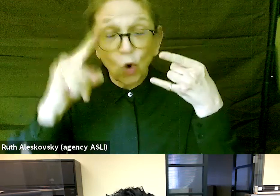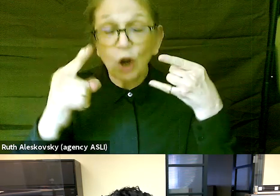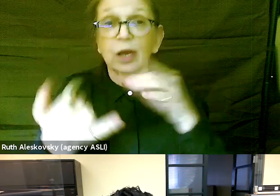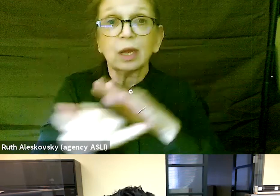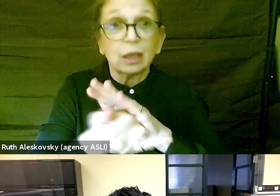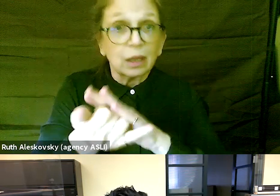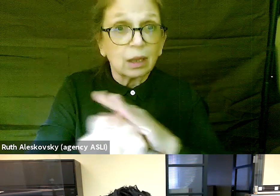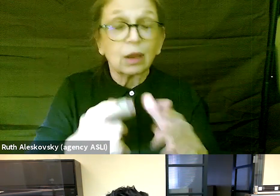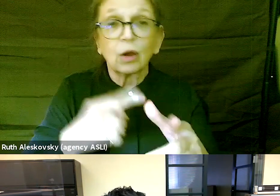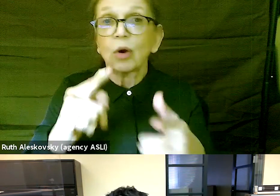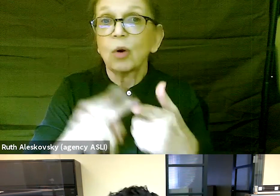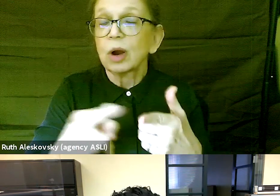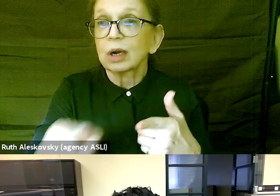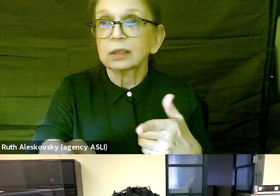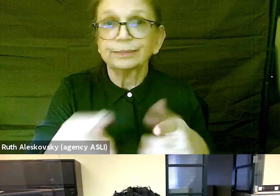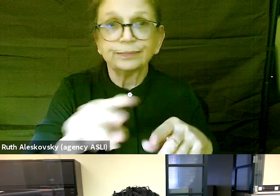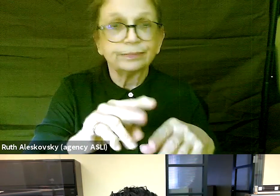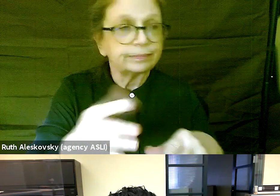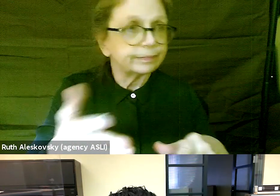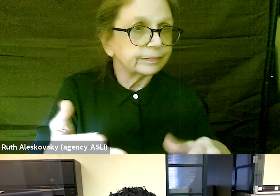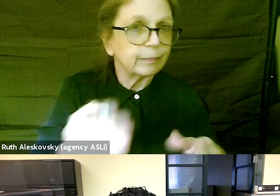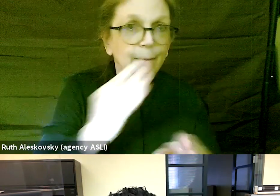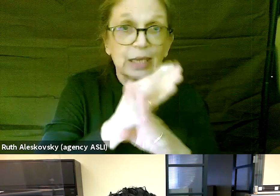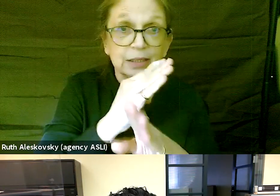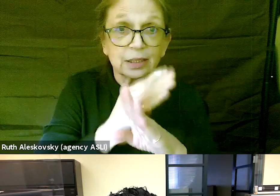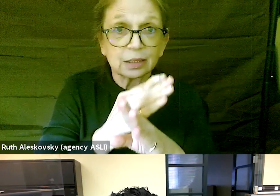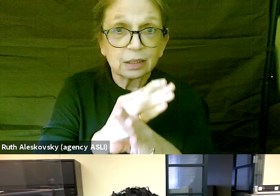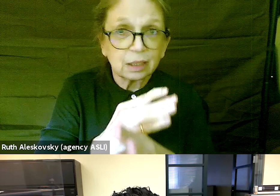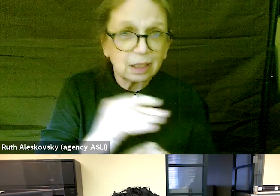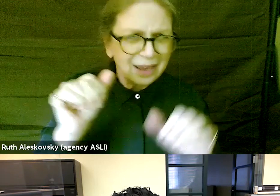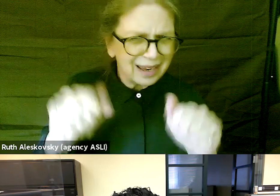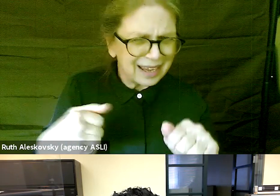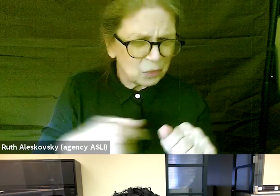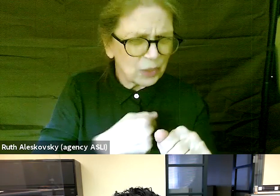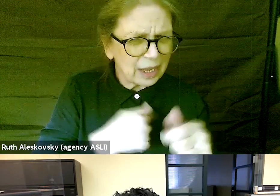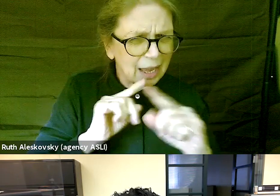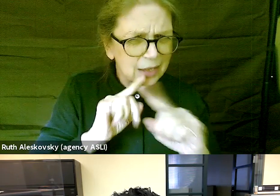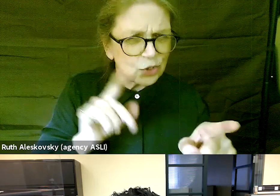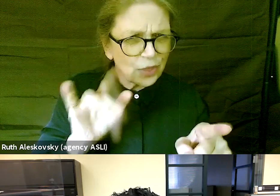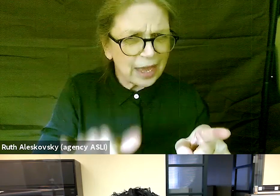answer that question, but Eli or Arthur, what do you think?